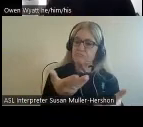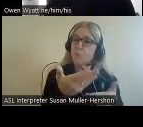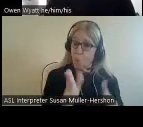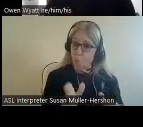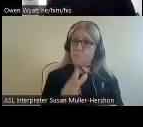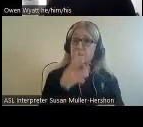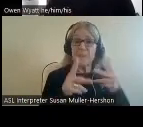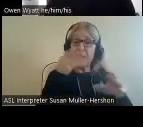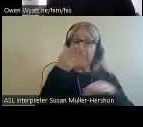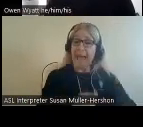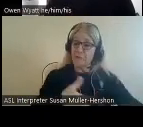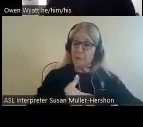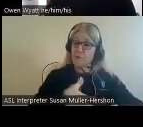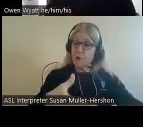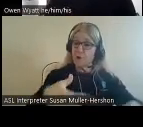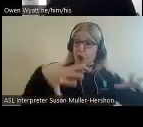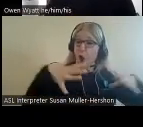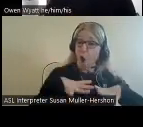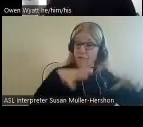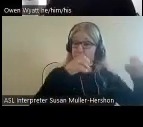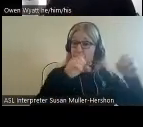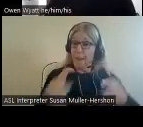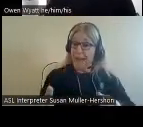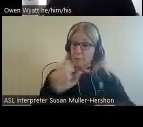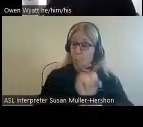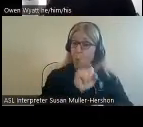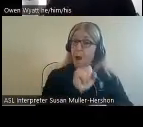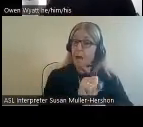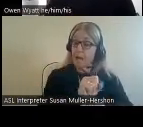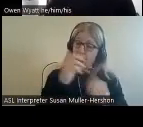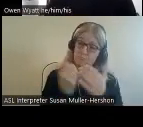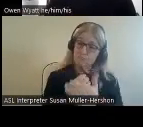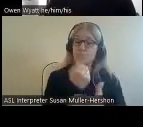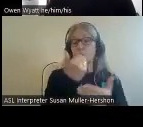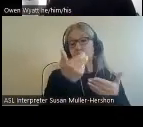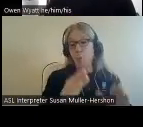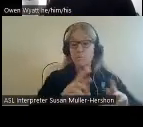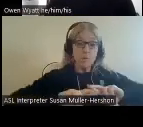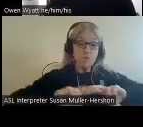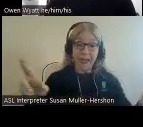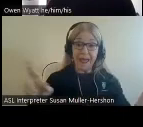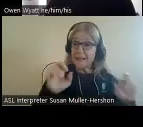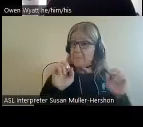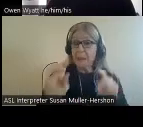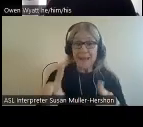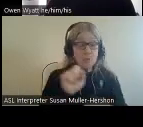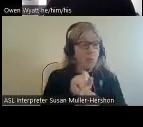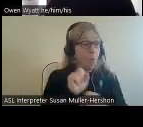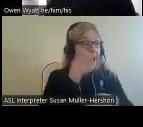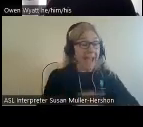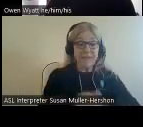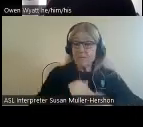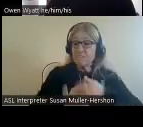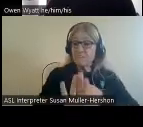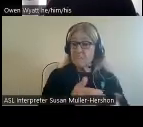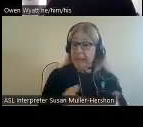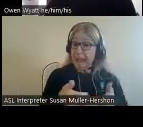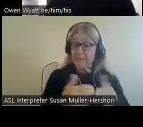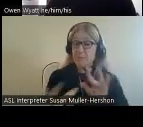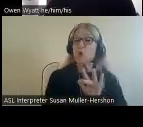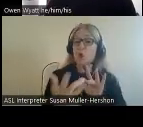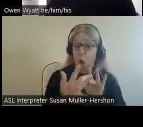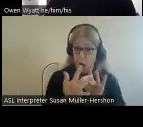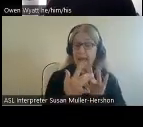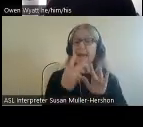across Mass General Brigham. So when you're ready and you're returning to work, you can contact us. We